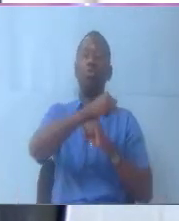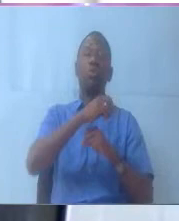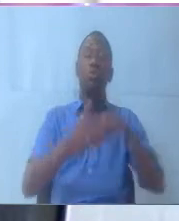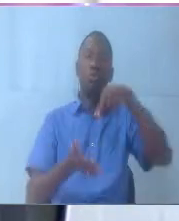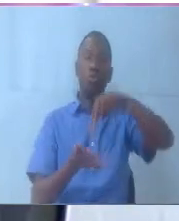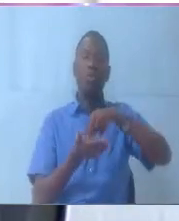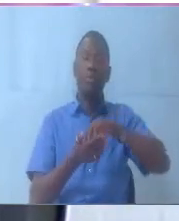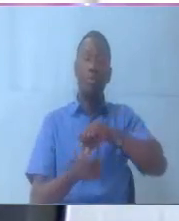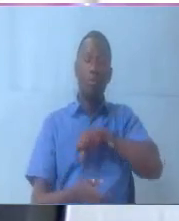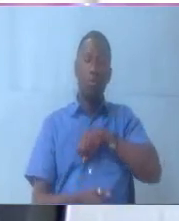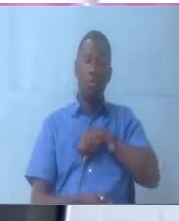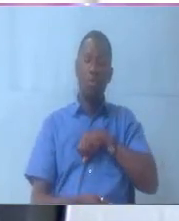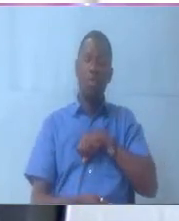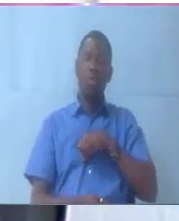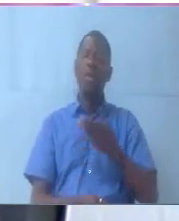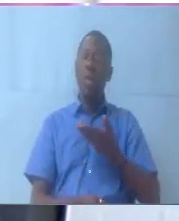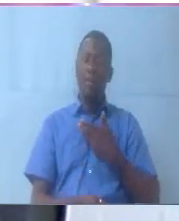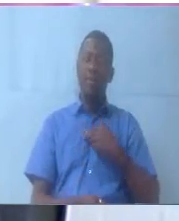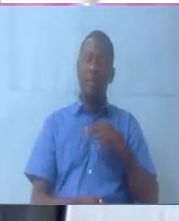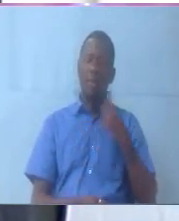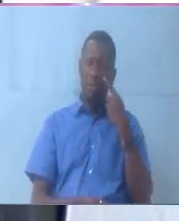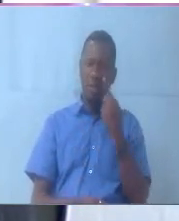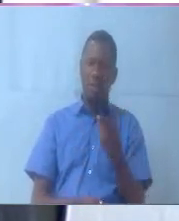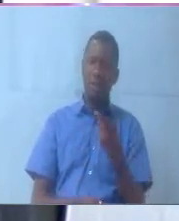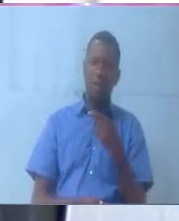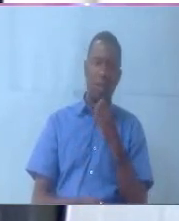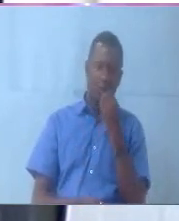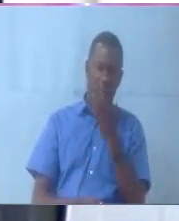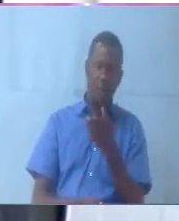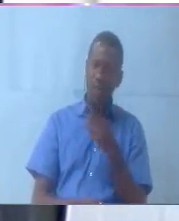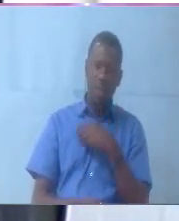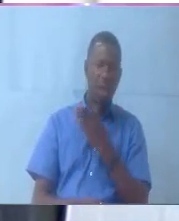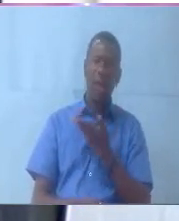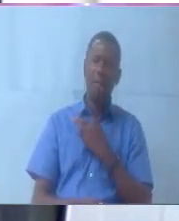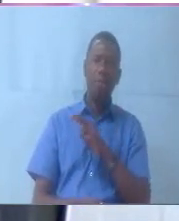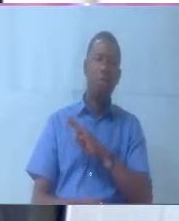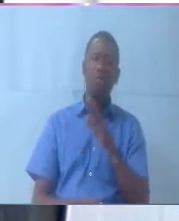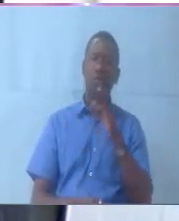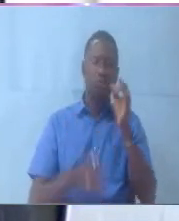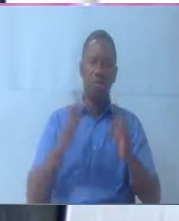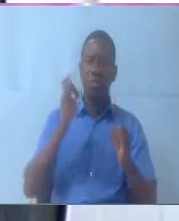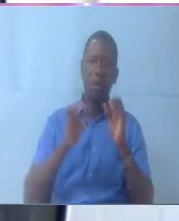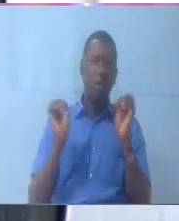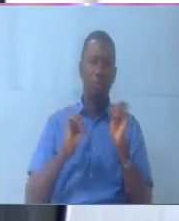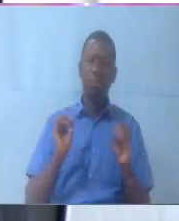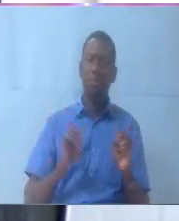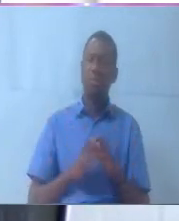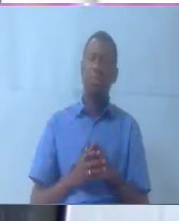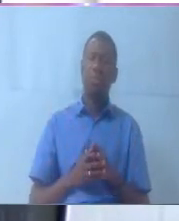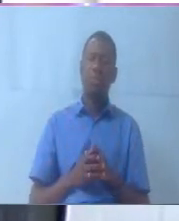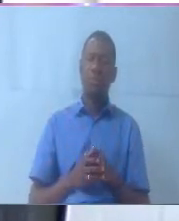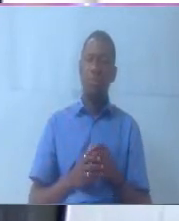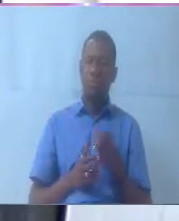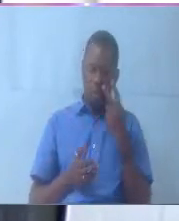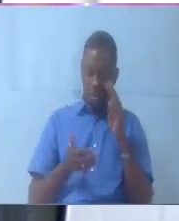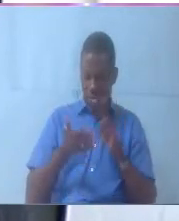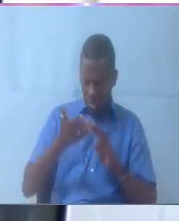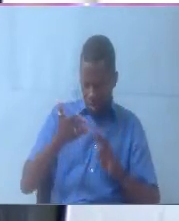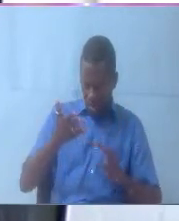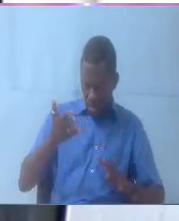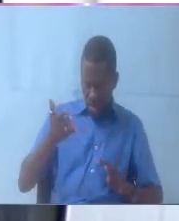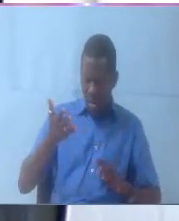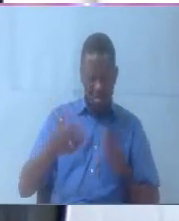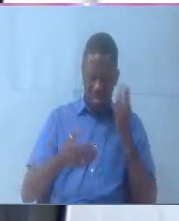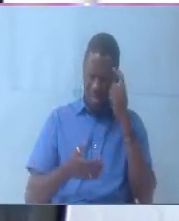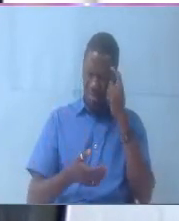aduna tanyine fanam foko kitita kunna. I looked at the evidence. Nga sede ya kolu jibe. There was no prima facie case. Andu kutije mensa